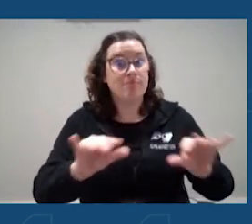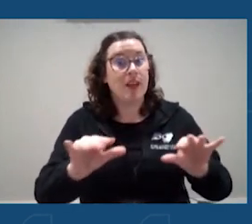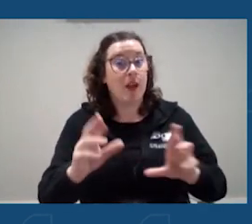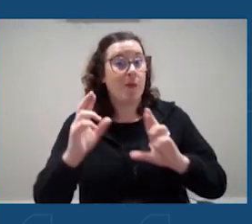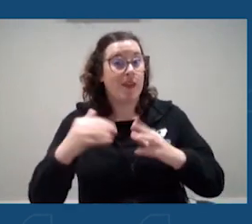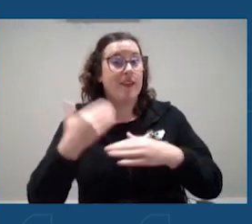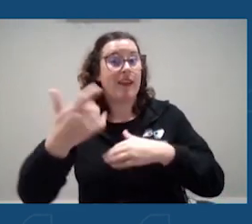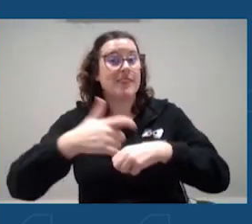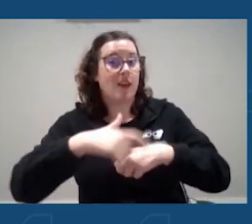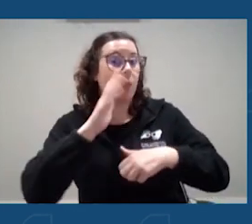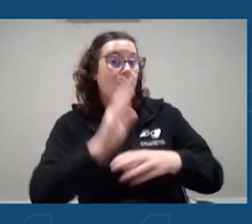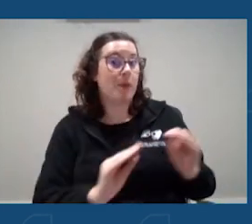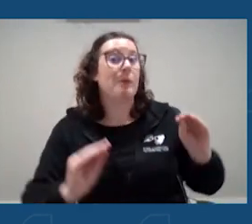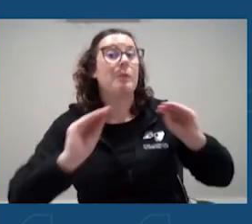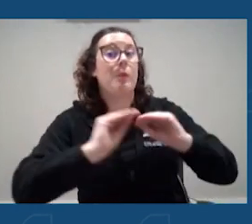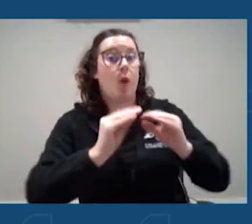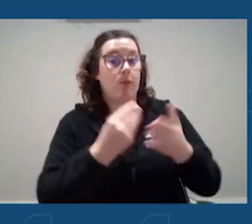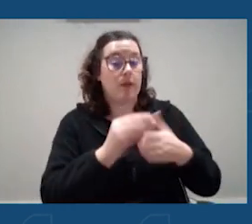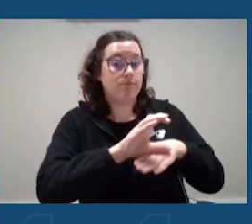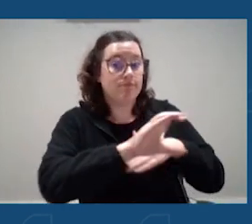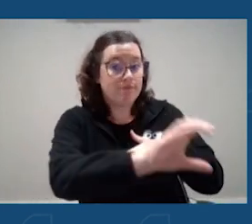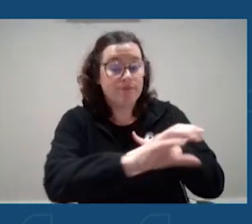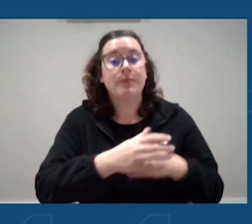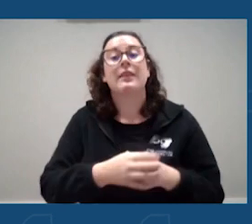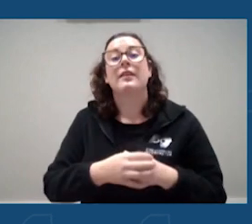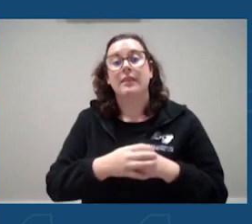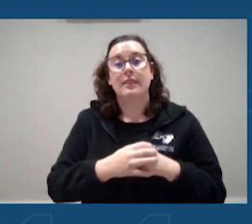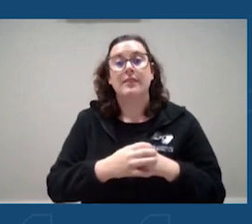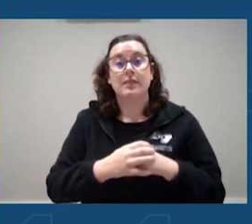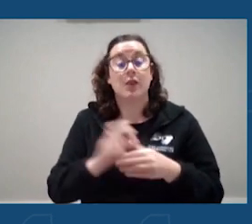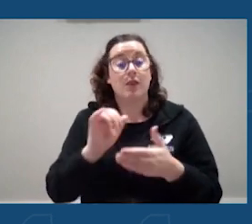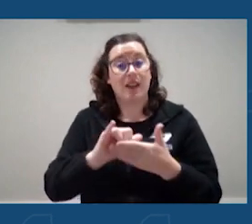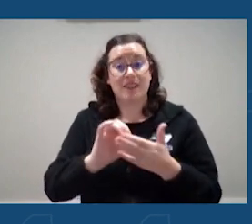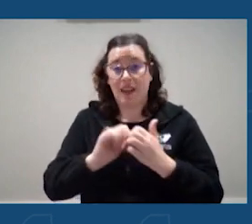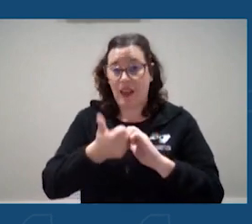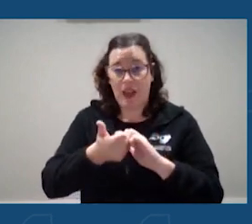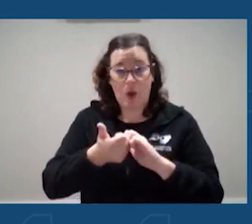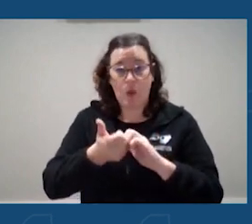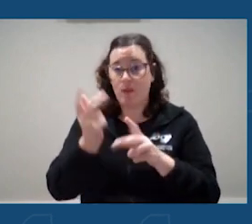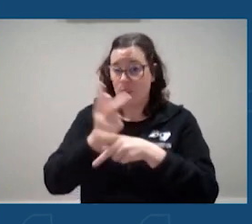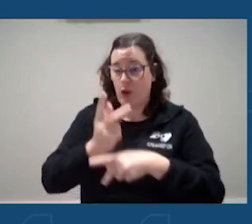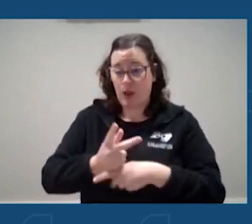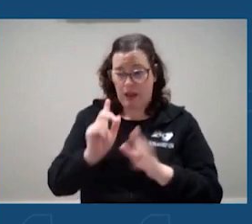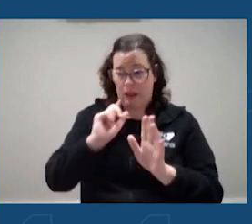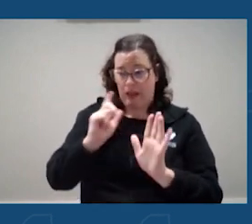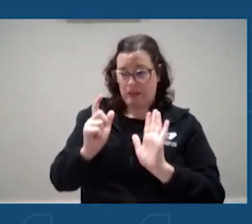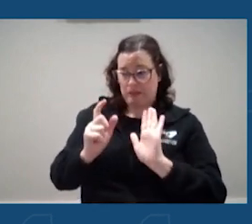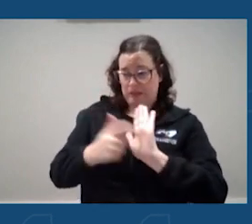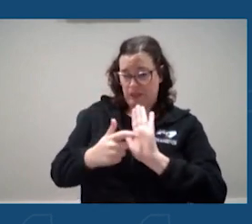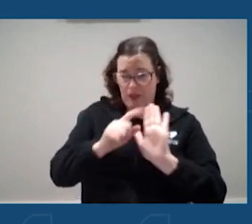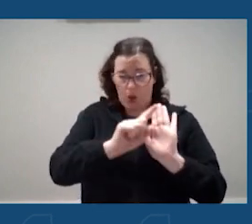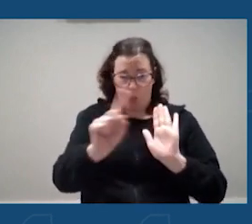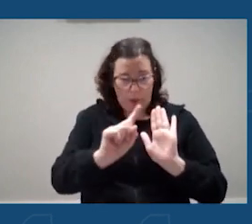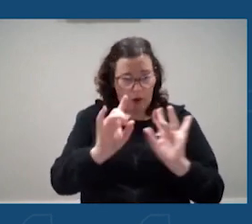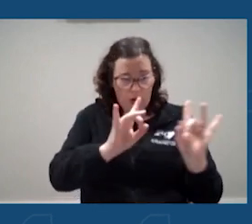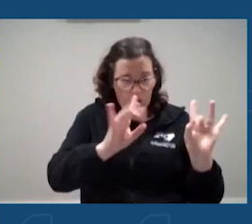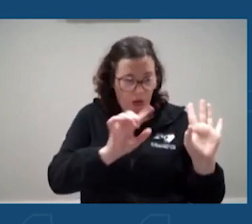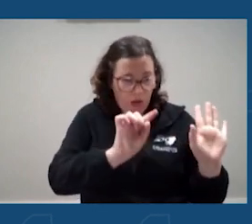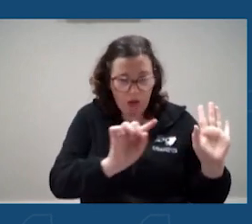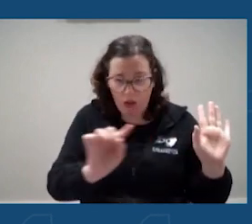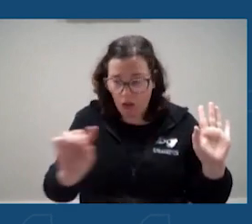So this is how we help dealing with curing the violence. We identify the hotspots. We give the resources to organizations that are doing the great